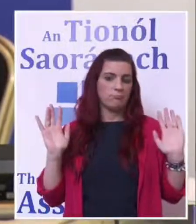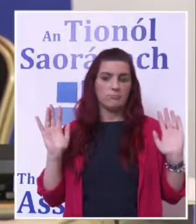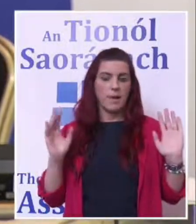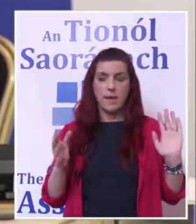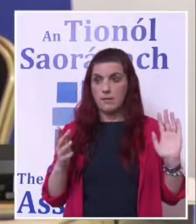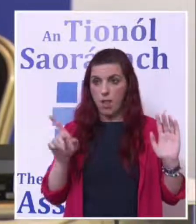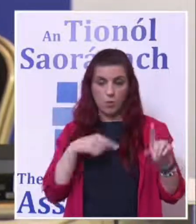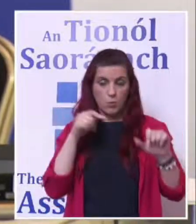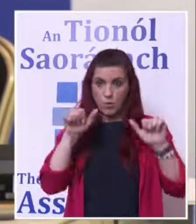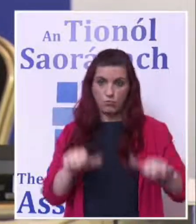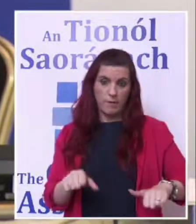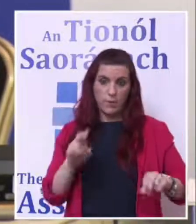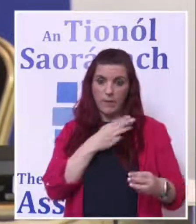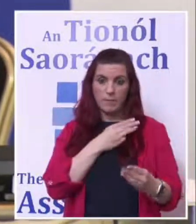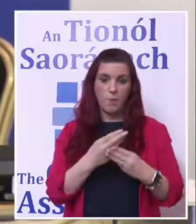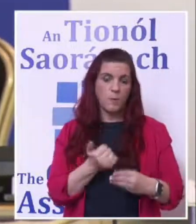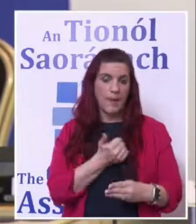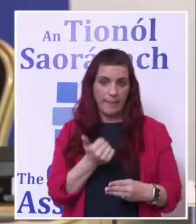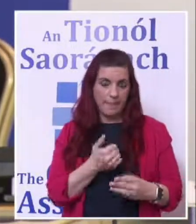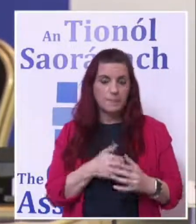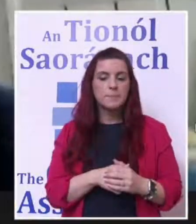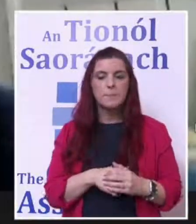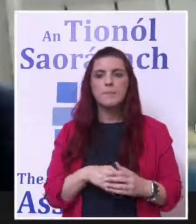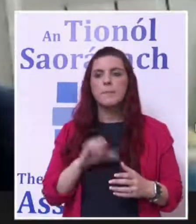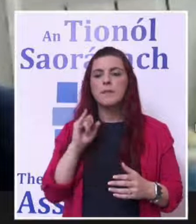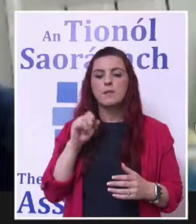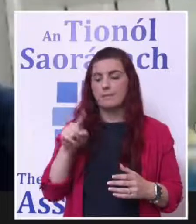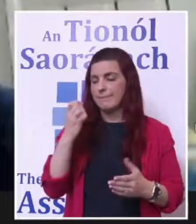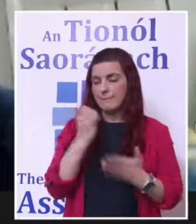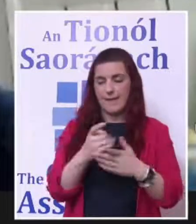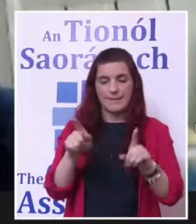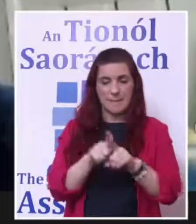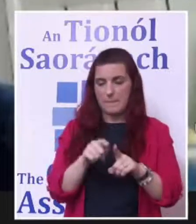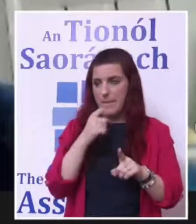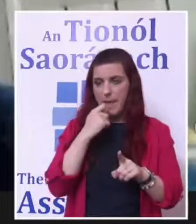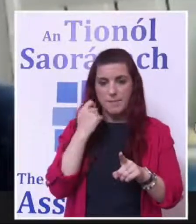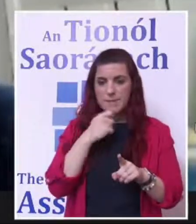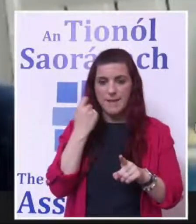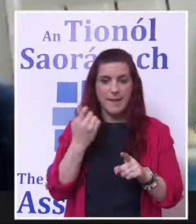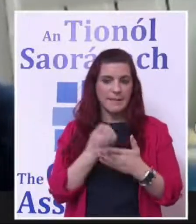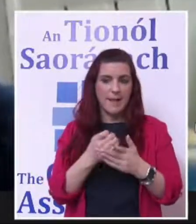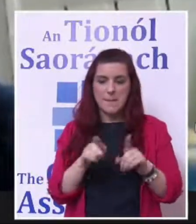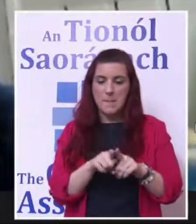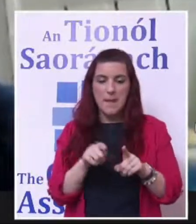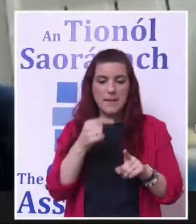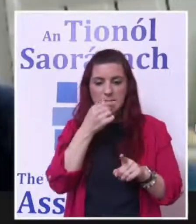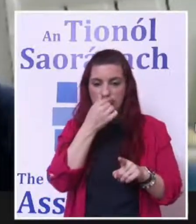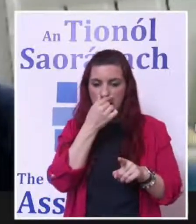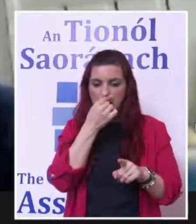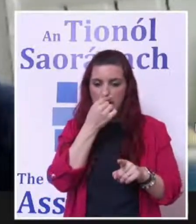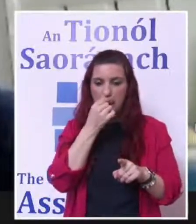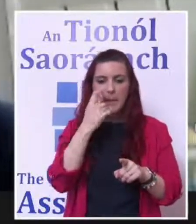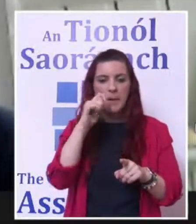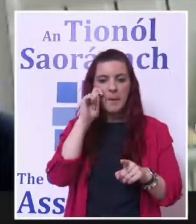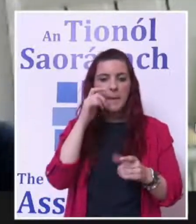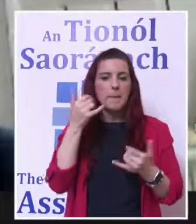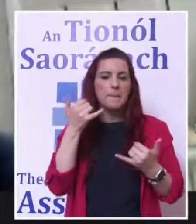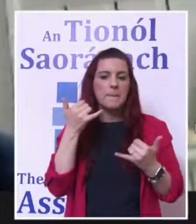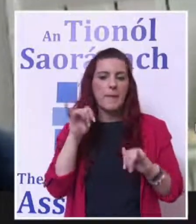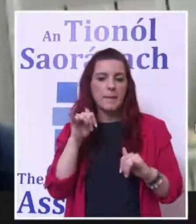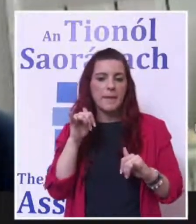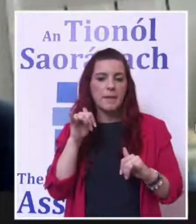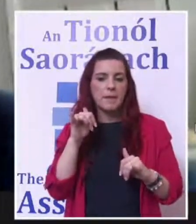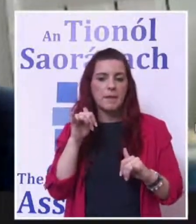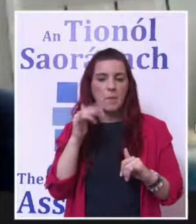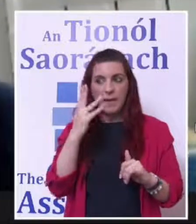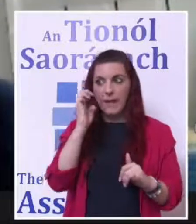it. That's the first thing I'd say. Sean? Yeah, exactly, Jim. I think there might even be an expectation that